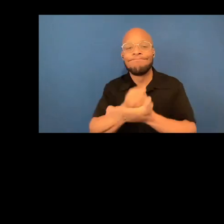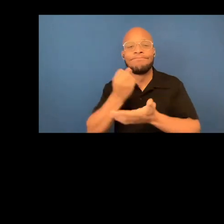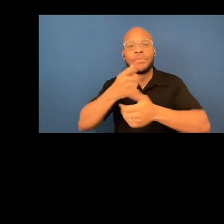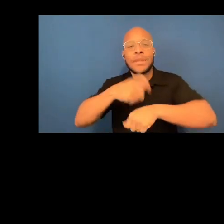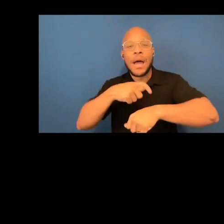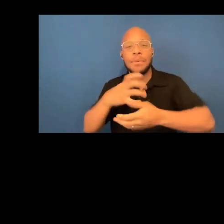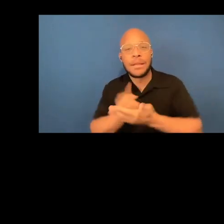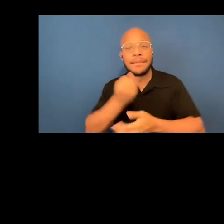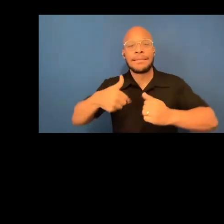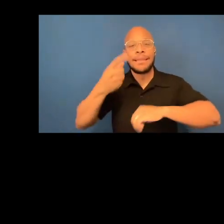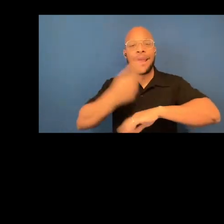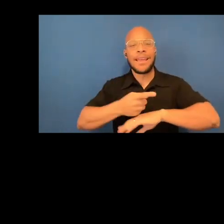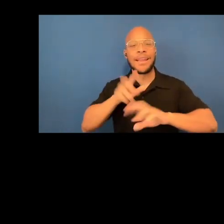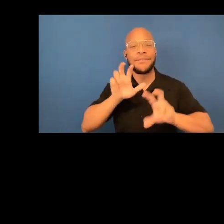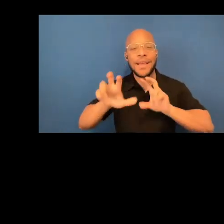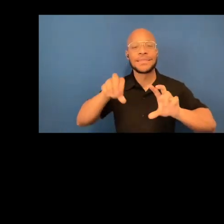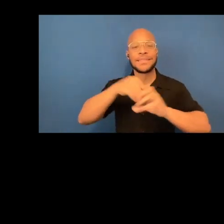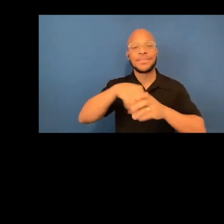much.